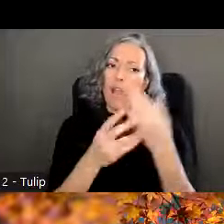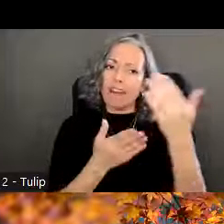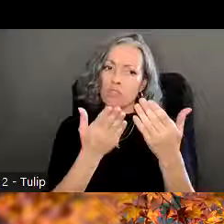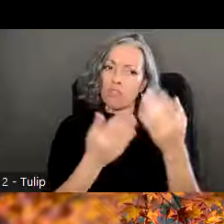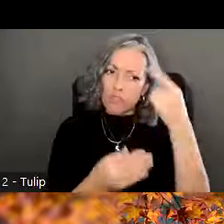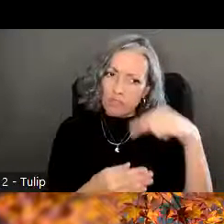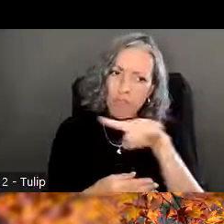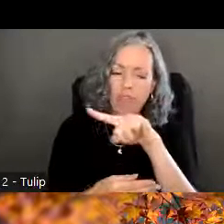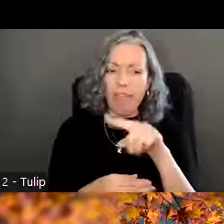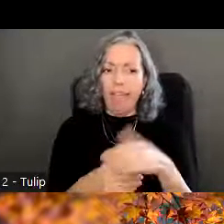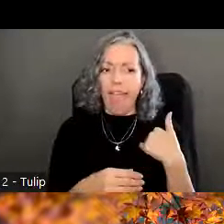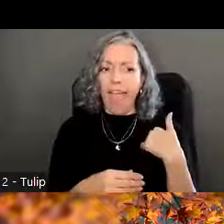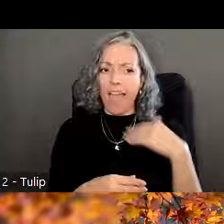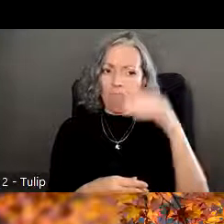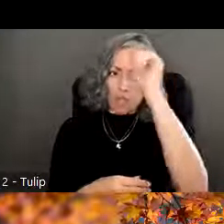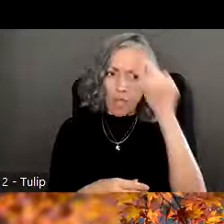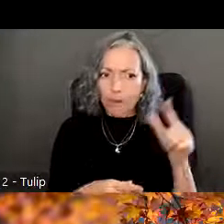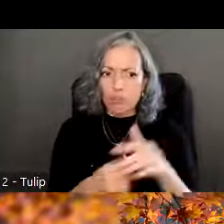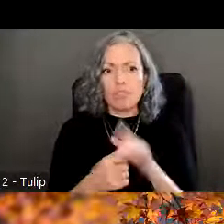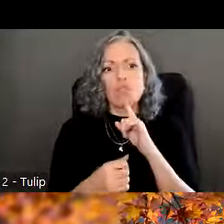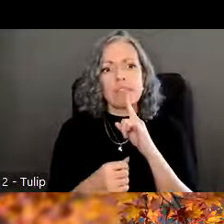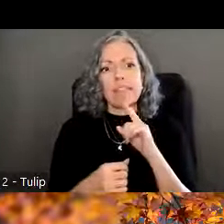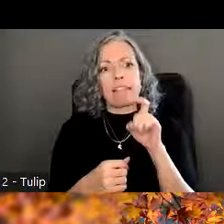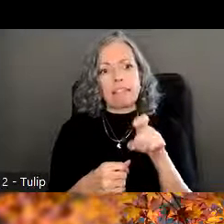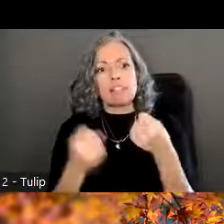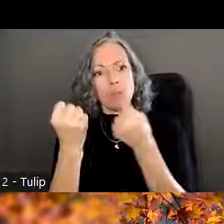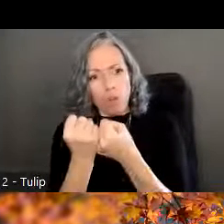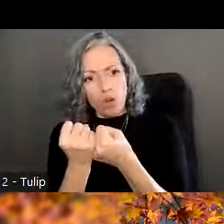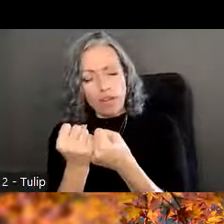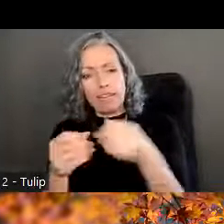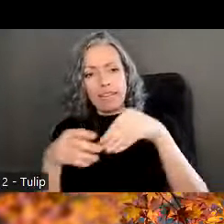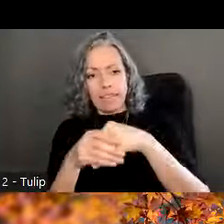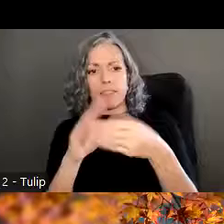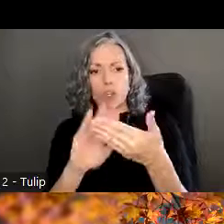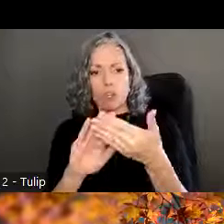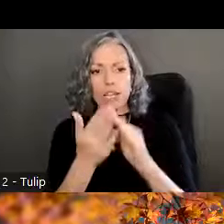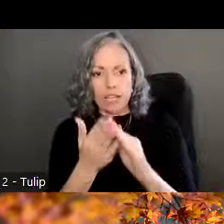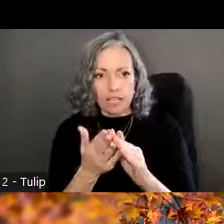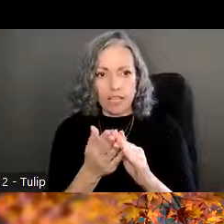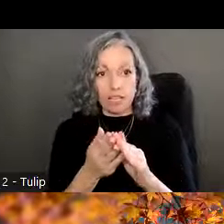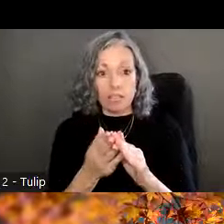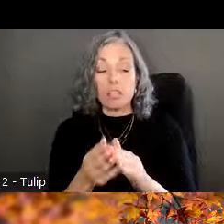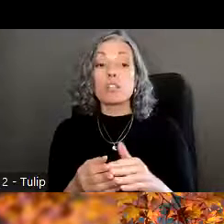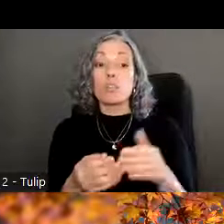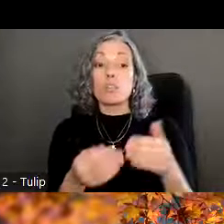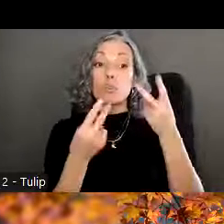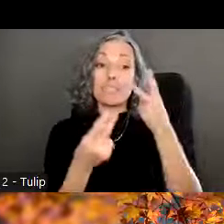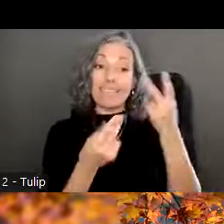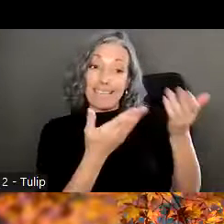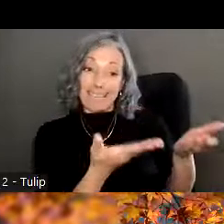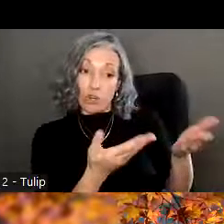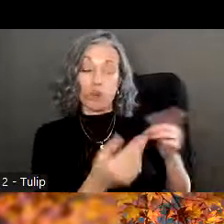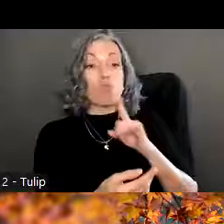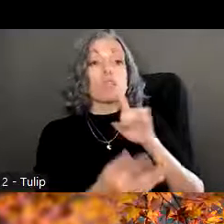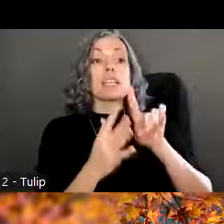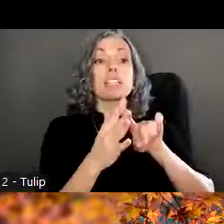for those that are in need of really having that support in the community? And so on this slide here, what you see is really the